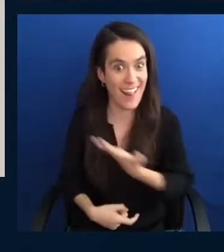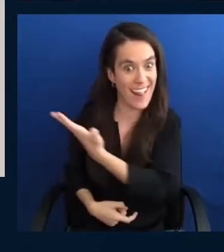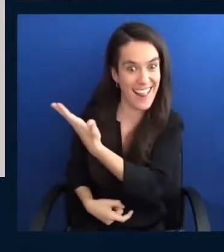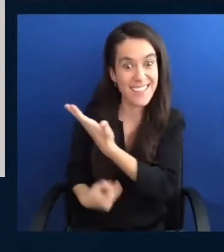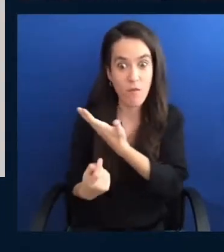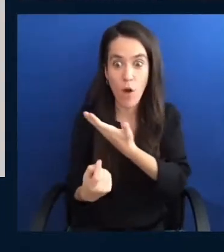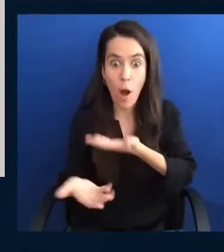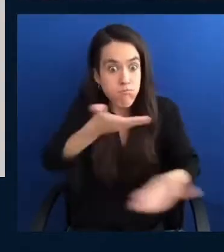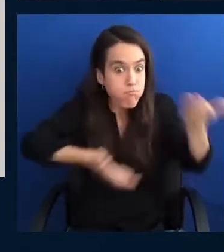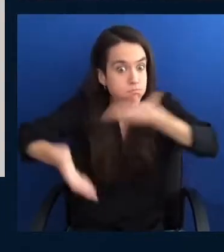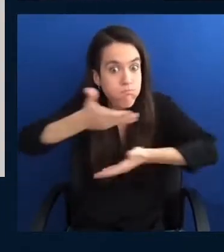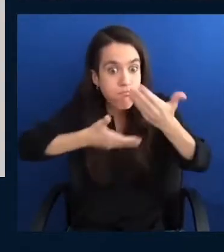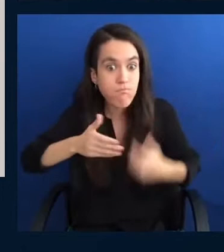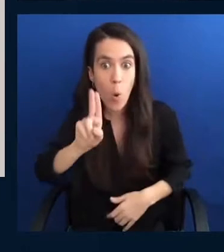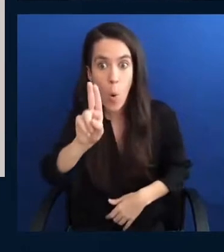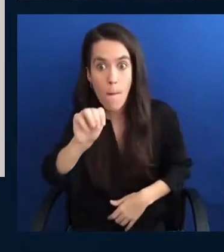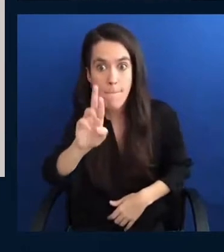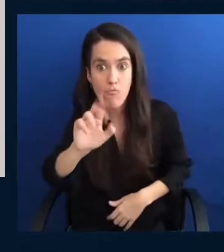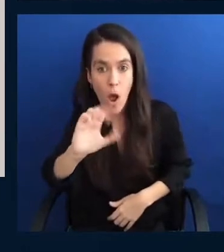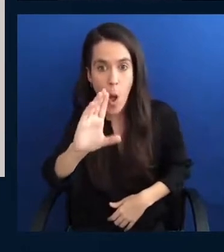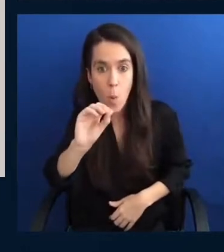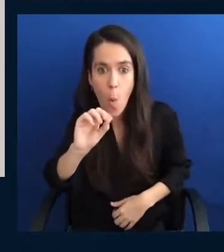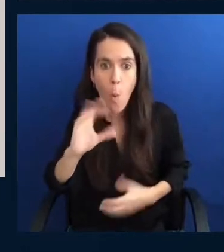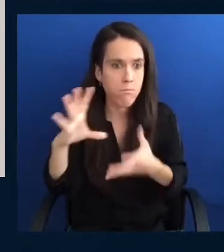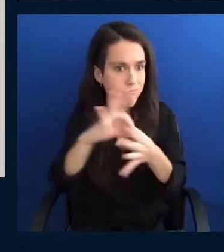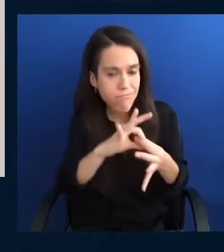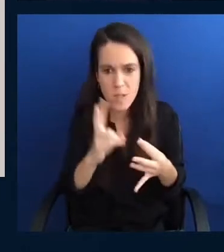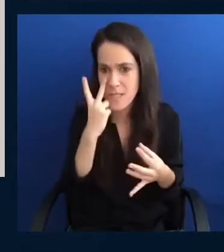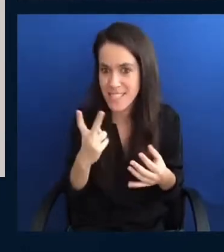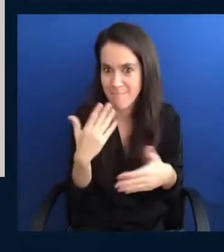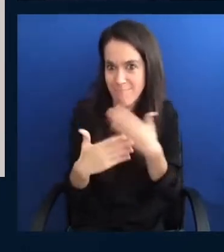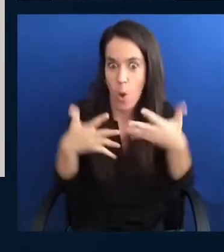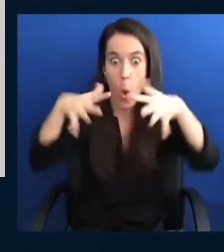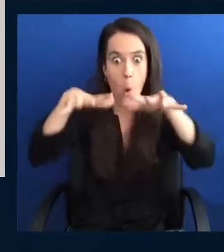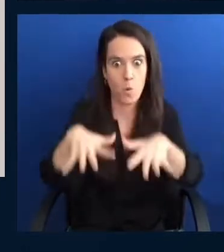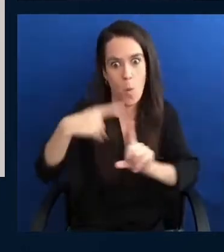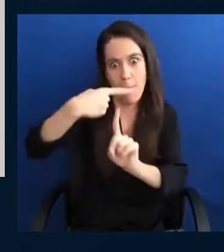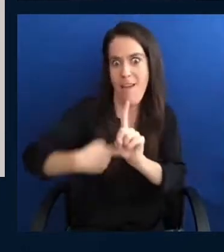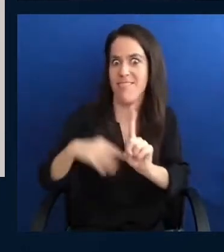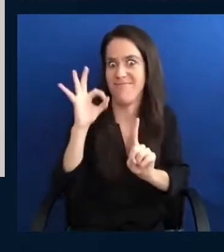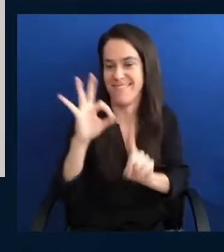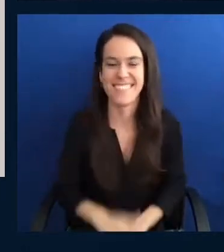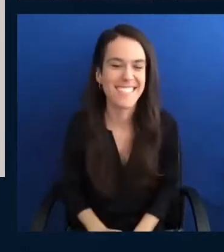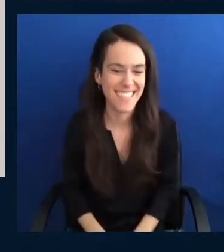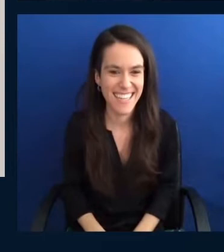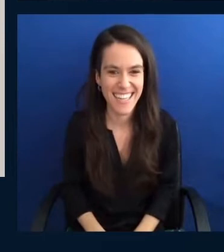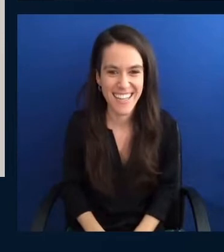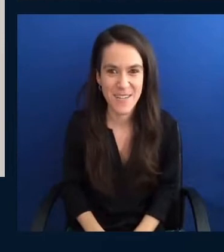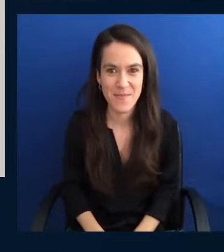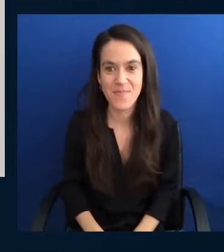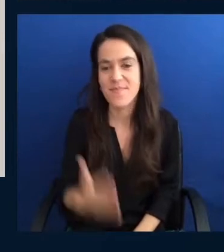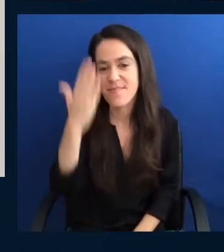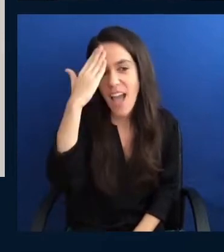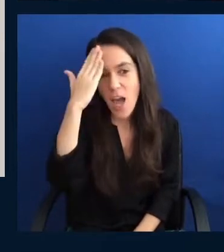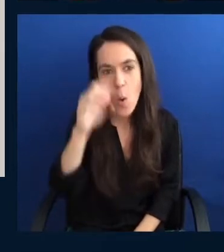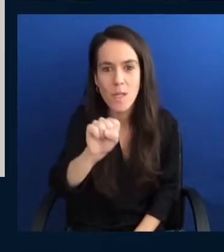Umbraco, the docs, or submitted packages within October. I think that's going to be amazing. And I know that Sebastian and